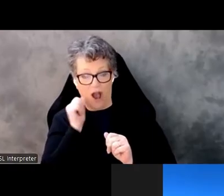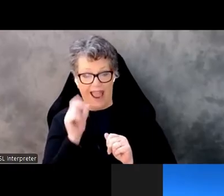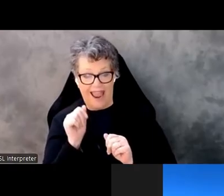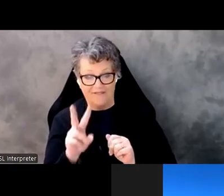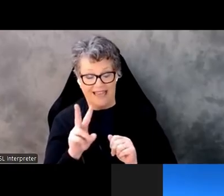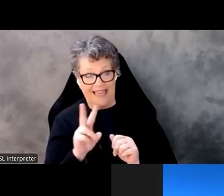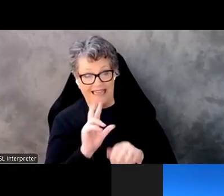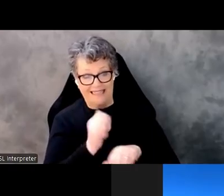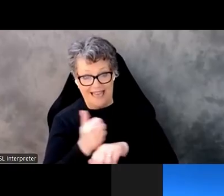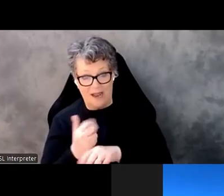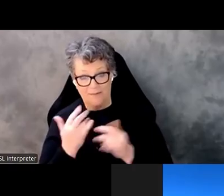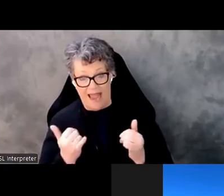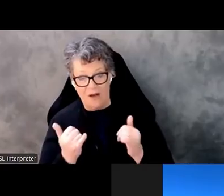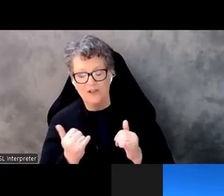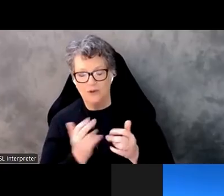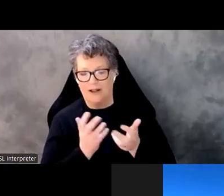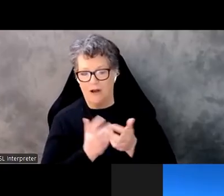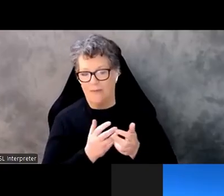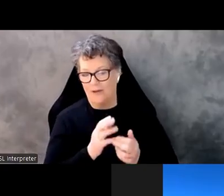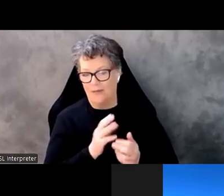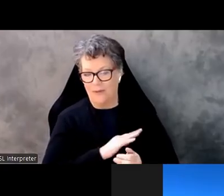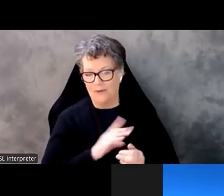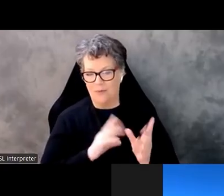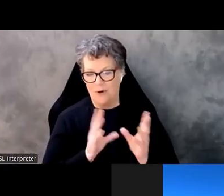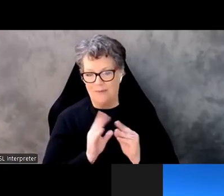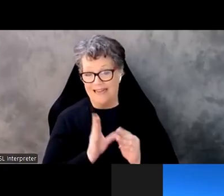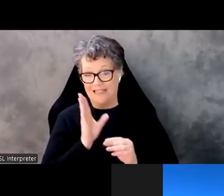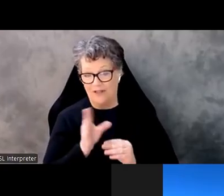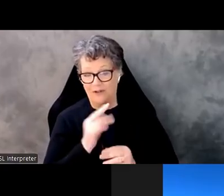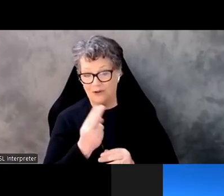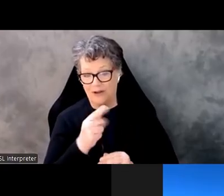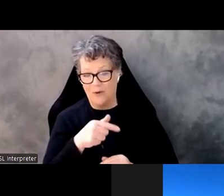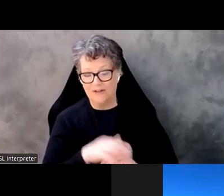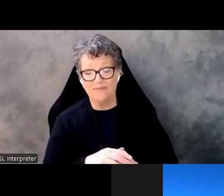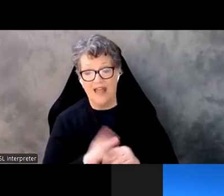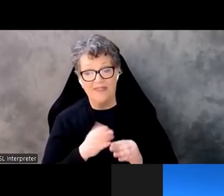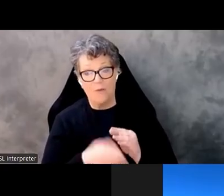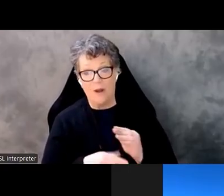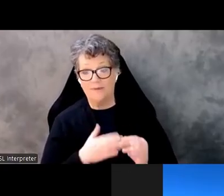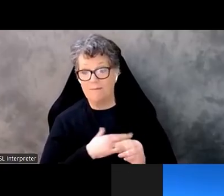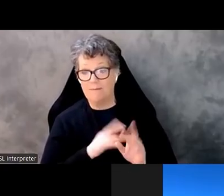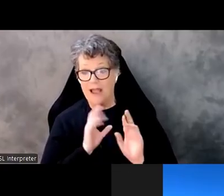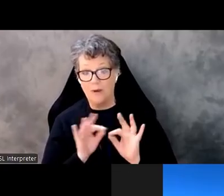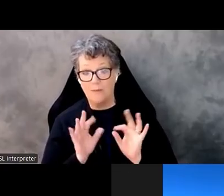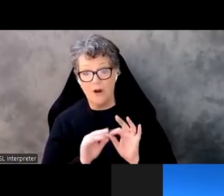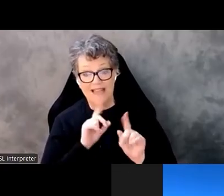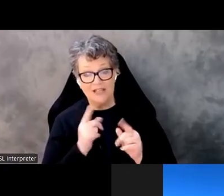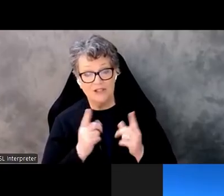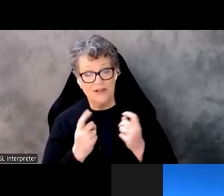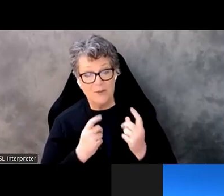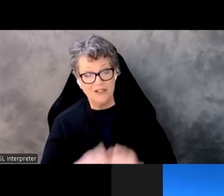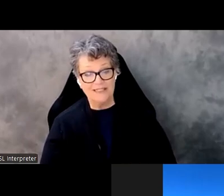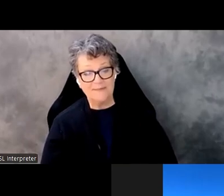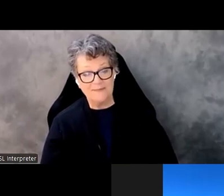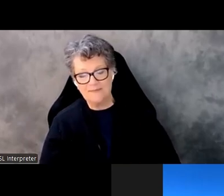element set up so that we can accommodate those board meetings at the future headquarters. That wraps up my remarks. Happy to answer any questions the board may